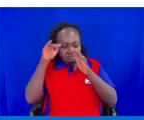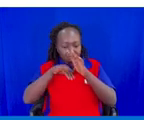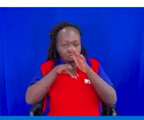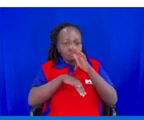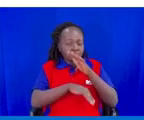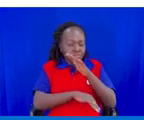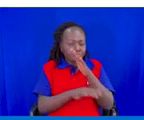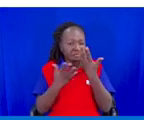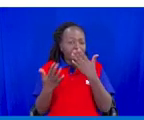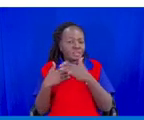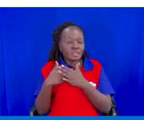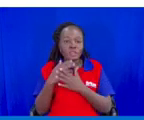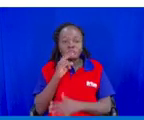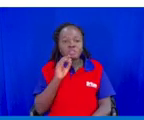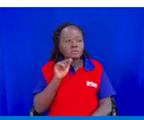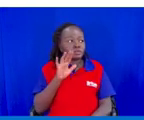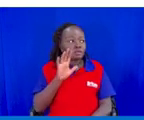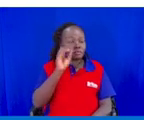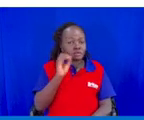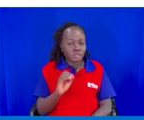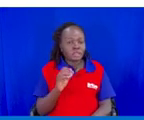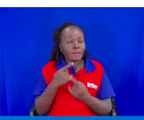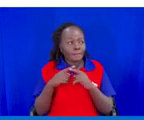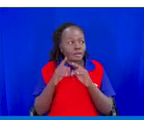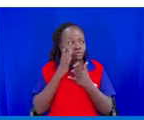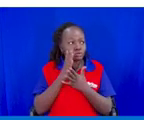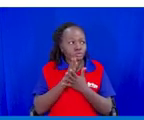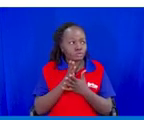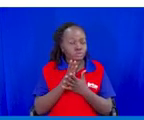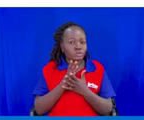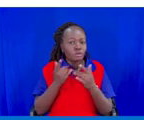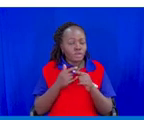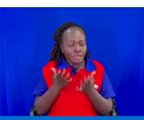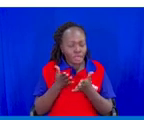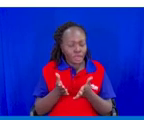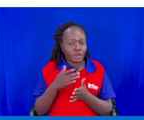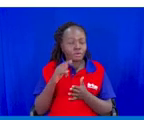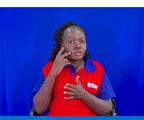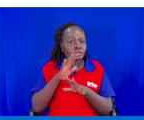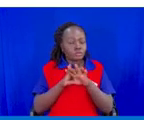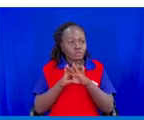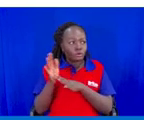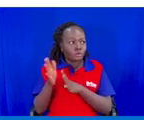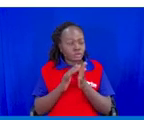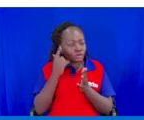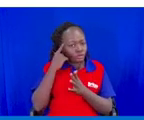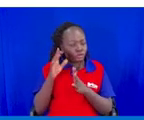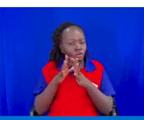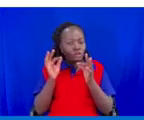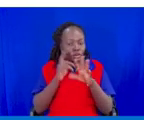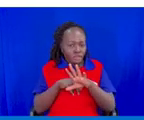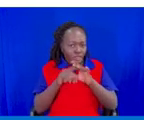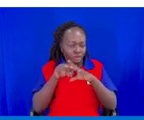to 20.5%. But really, from where we sit, we're seeing a very good opportunity for a long-term